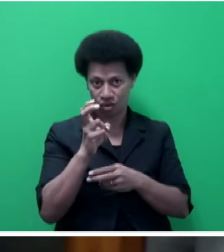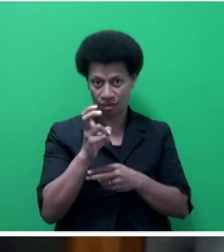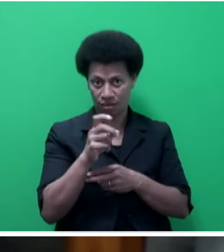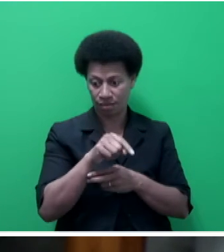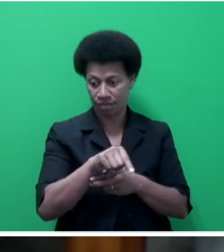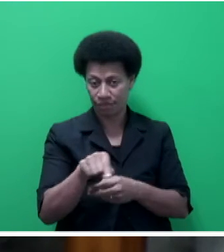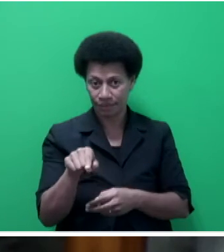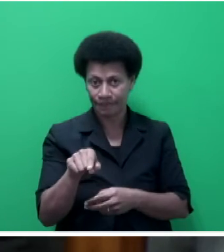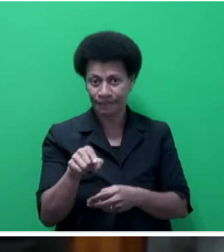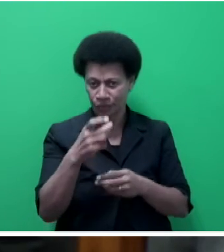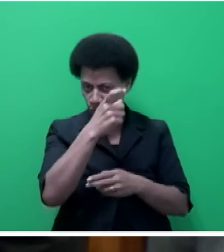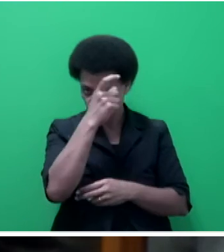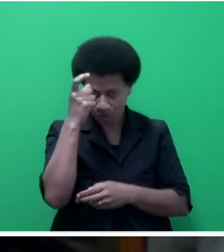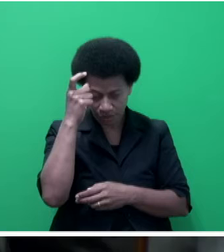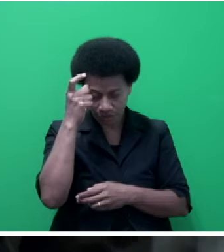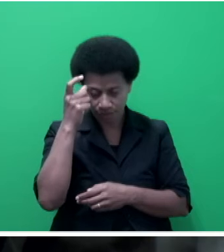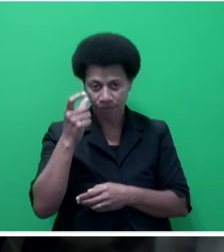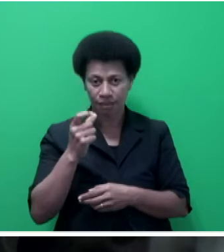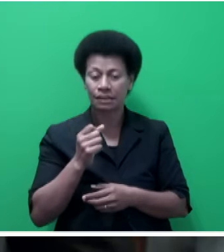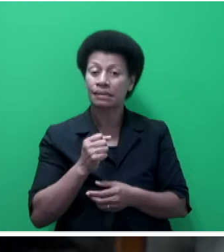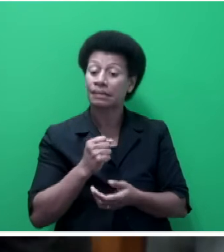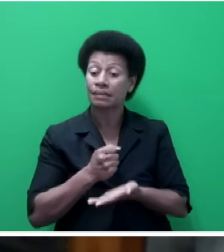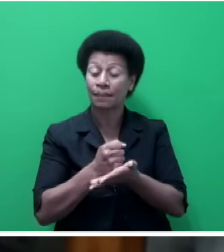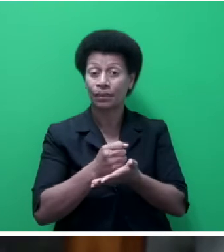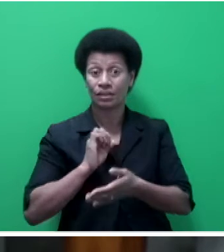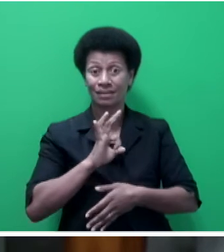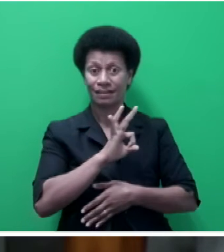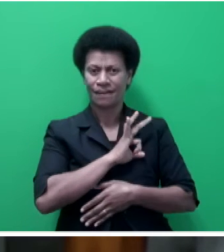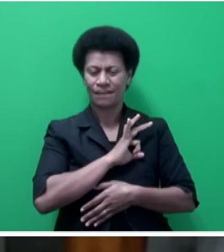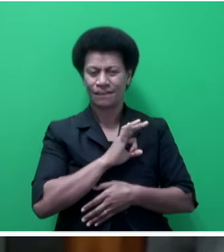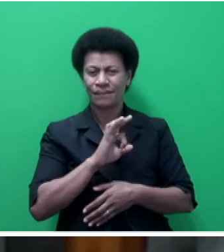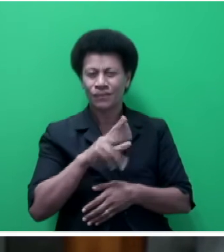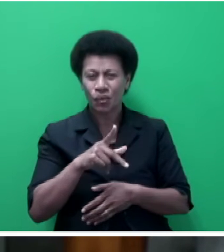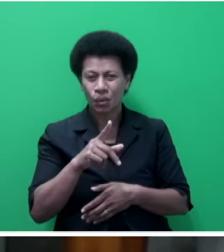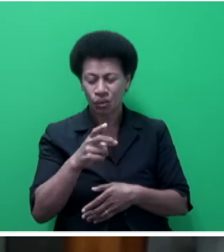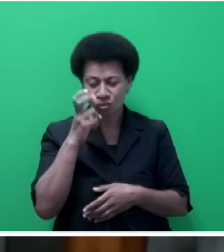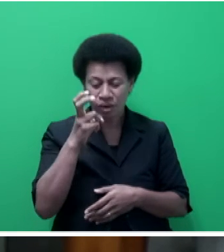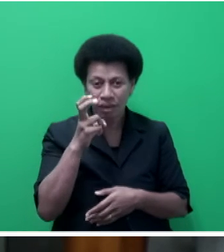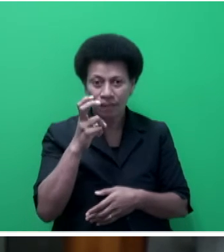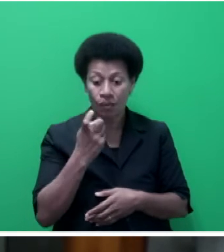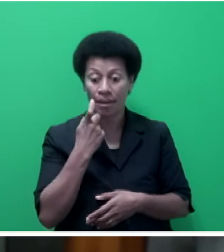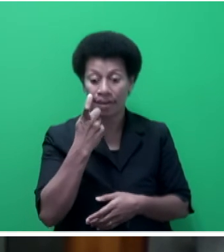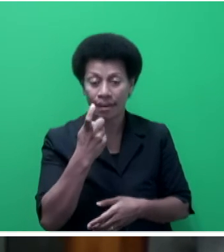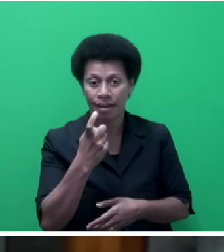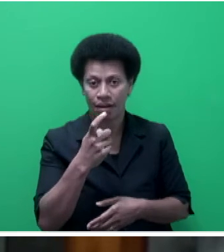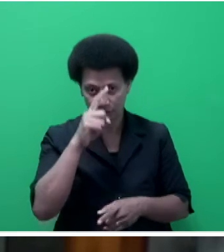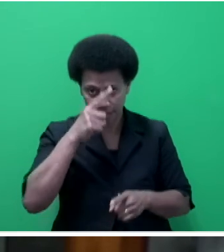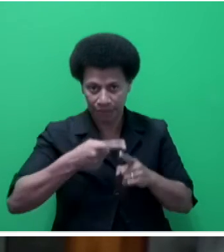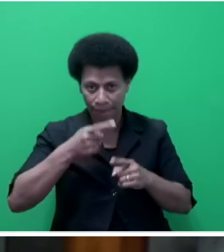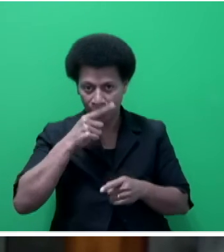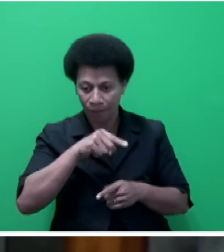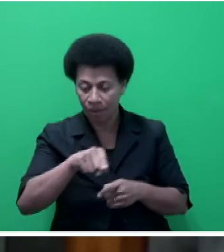nurses and other support staff to upgrade their knowledge and skills in the care of patients in this department. The ministry has also